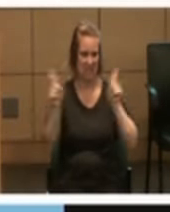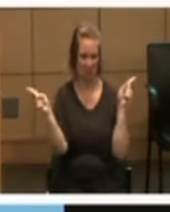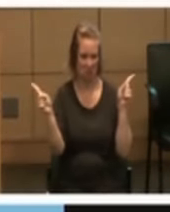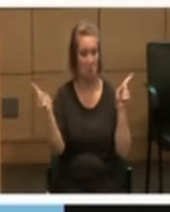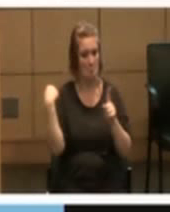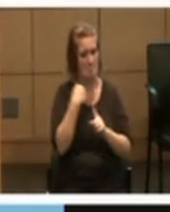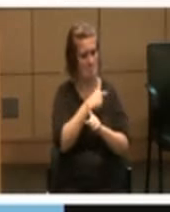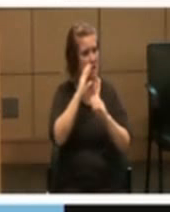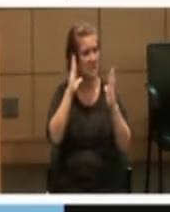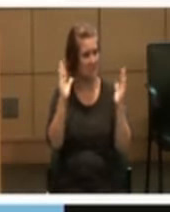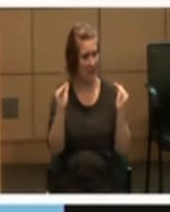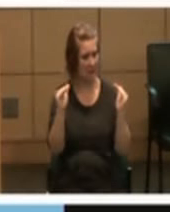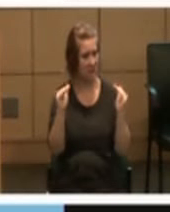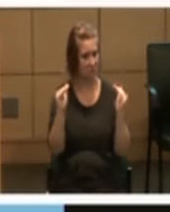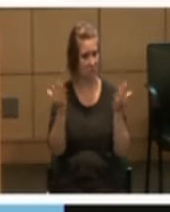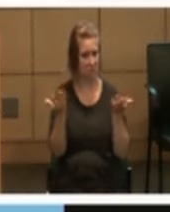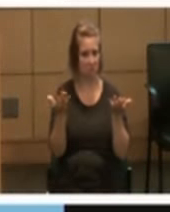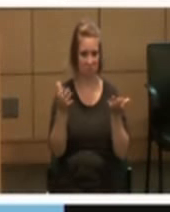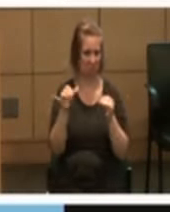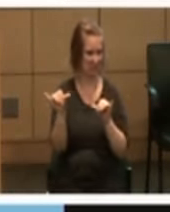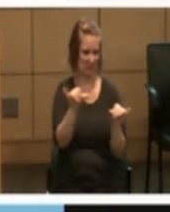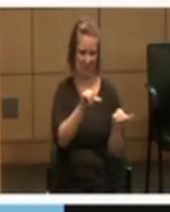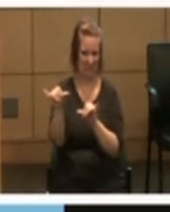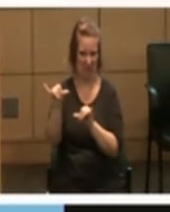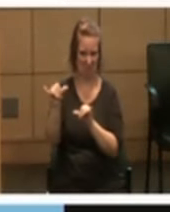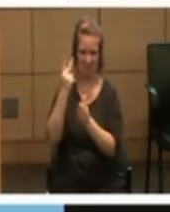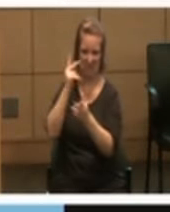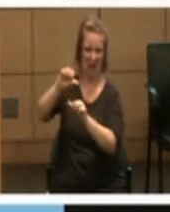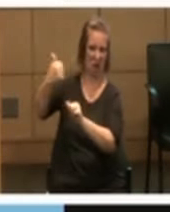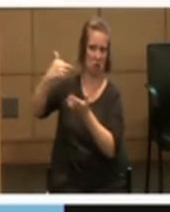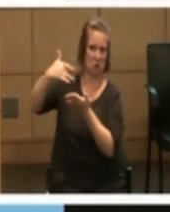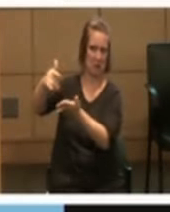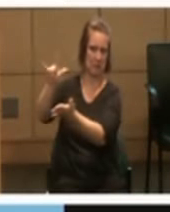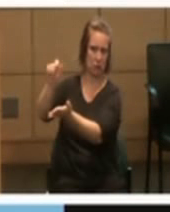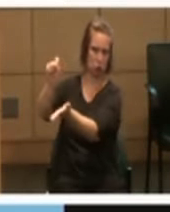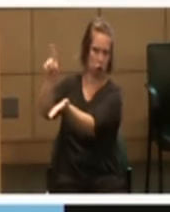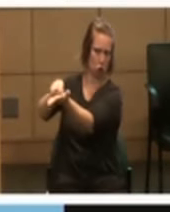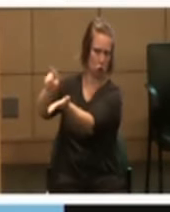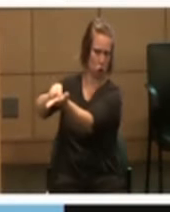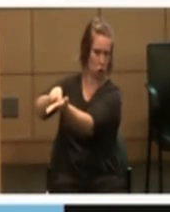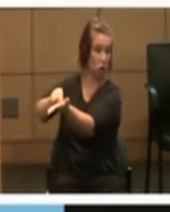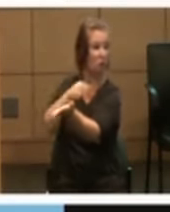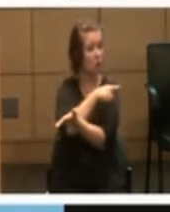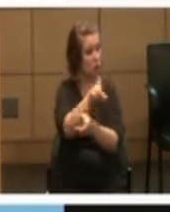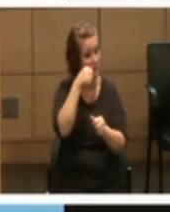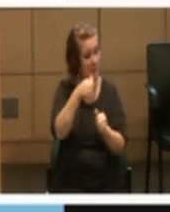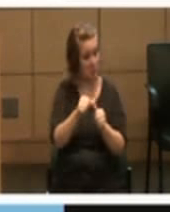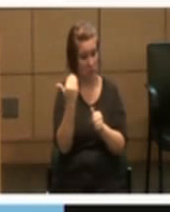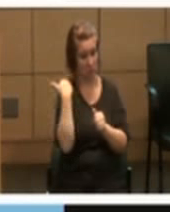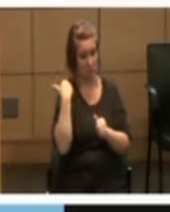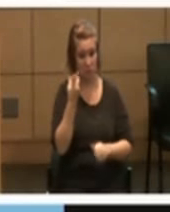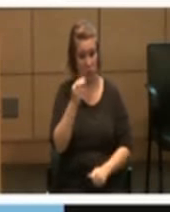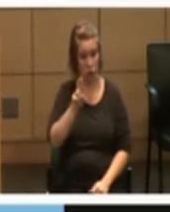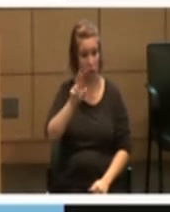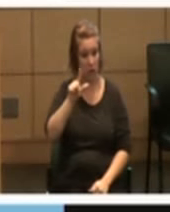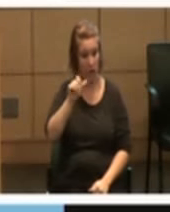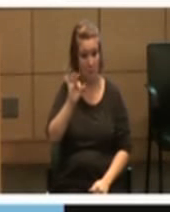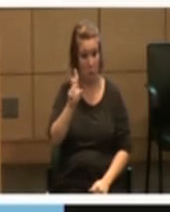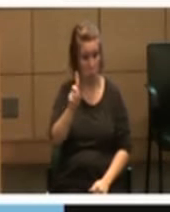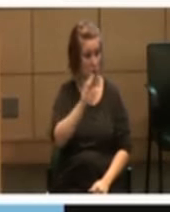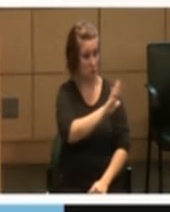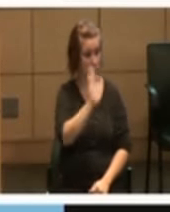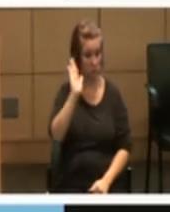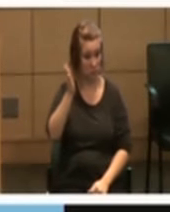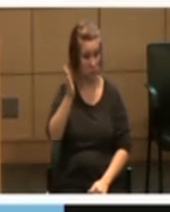we expect, and it's consistent with what's found in the literature. And if you think back to Dr. Leibold's talk, when you have a stimulus coming